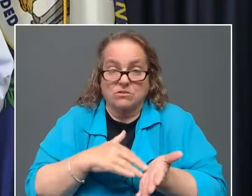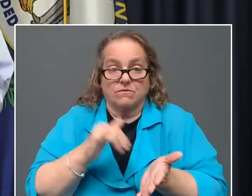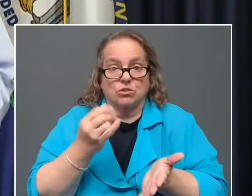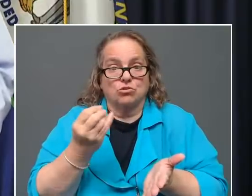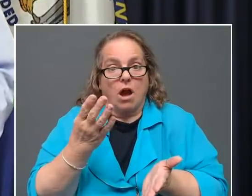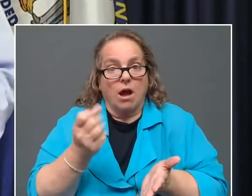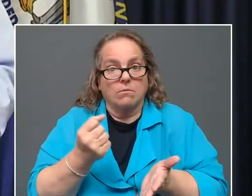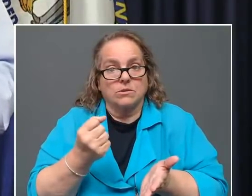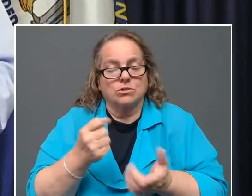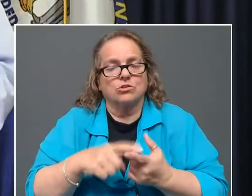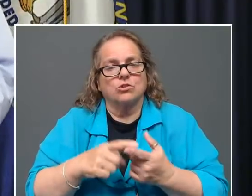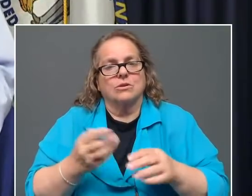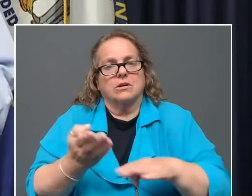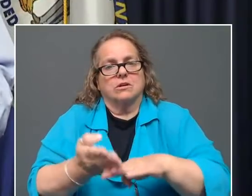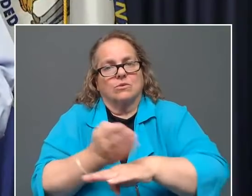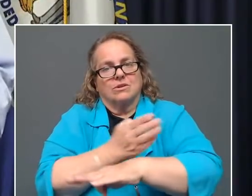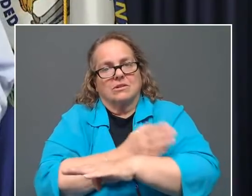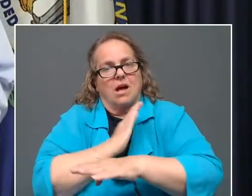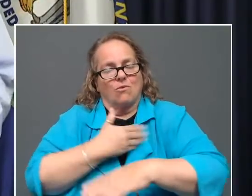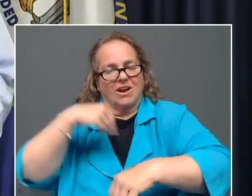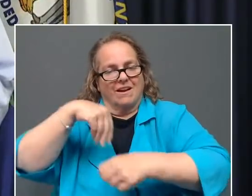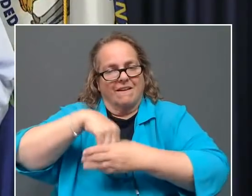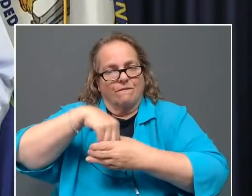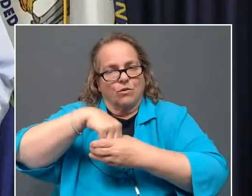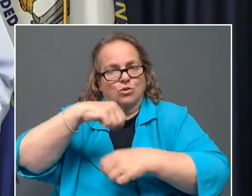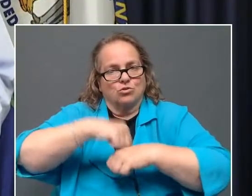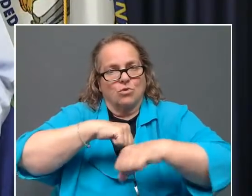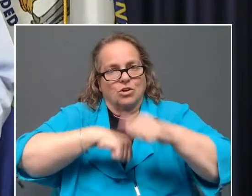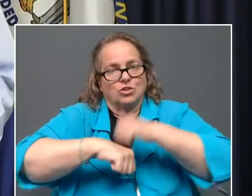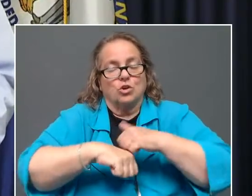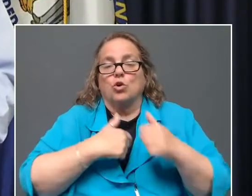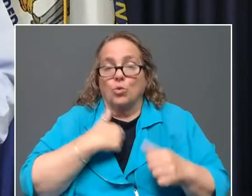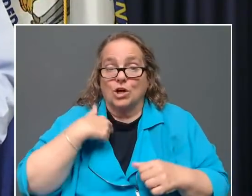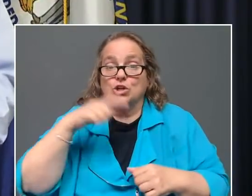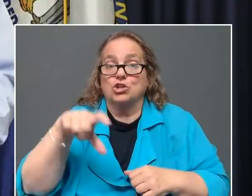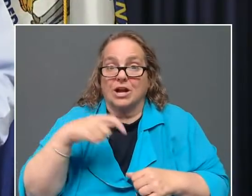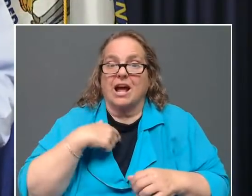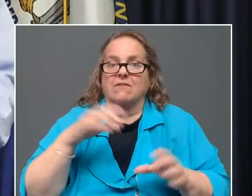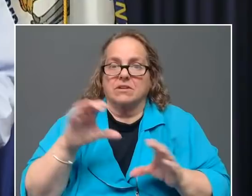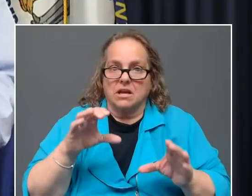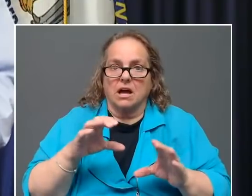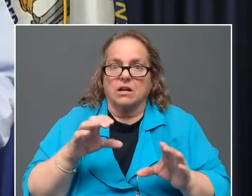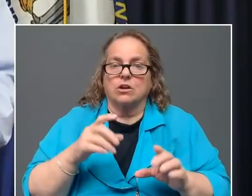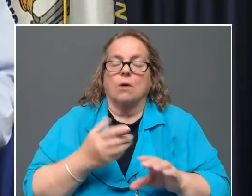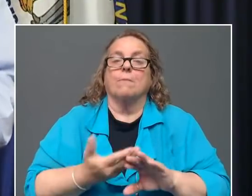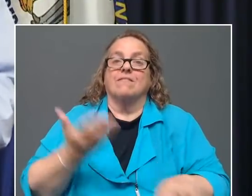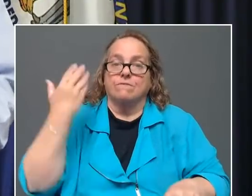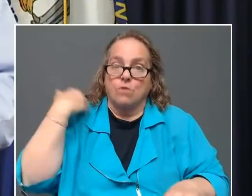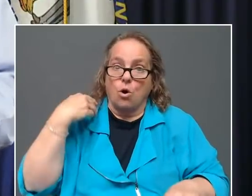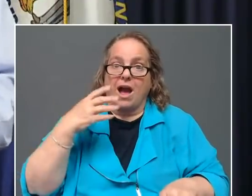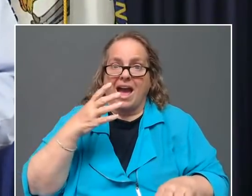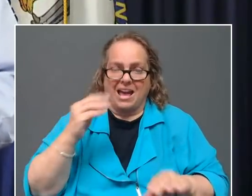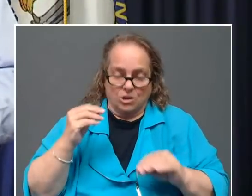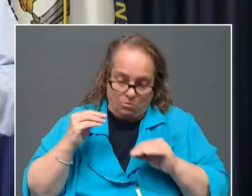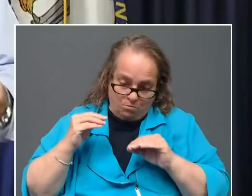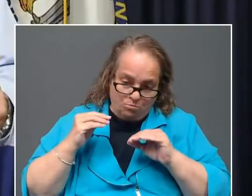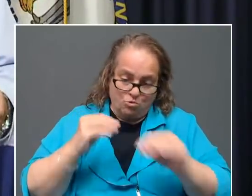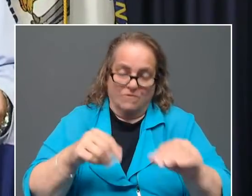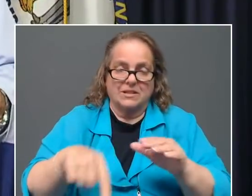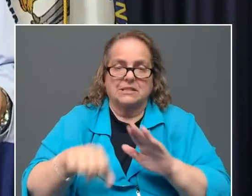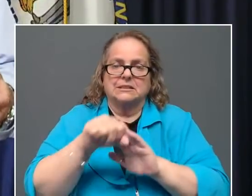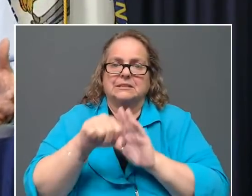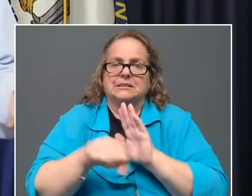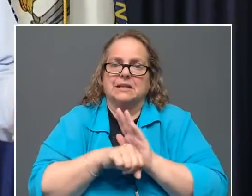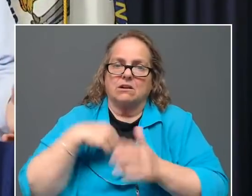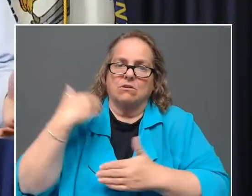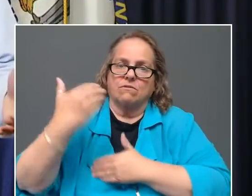our infrastructure, which we should have done during the Great Recession, and to really move this state forward. I don't know about y'all,